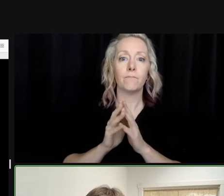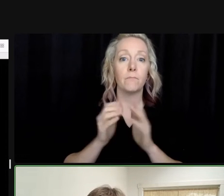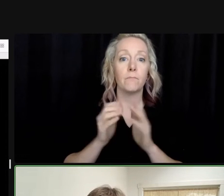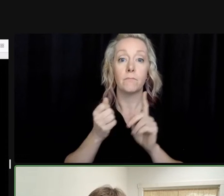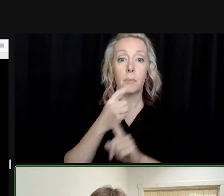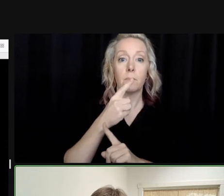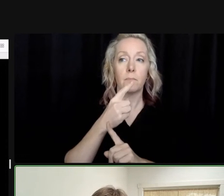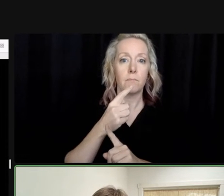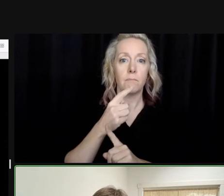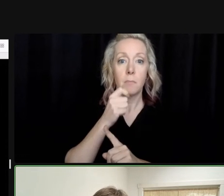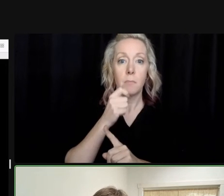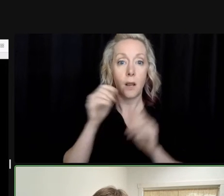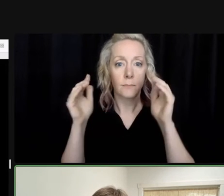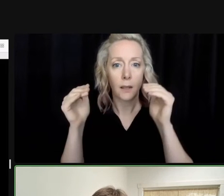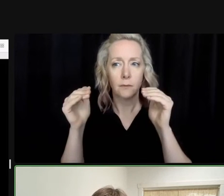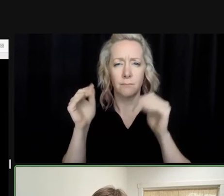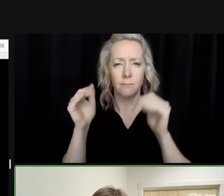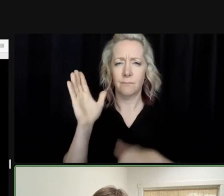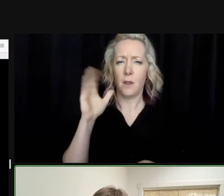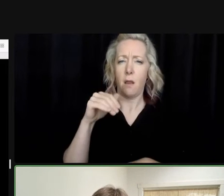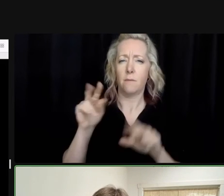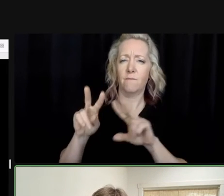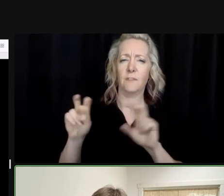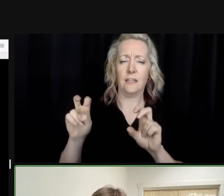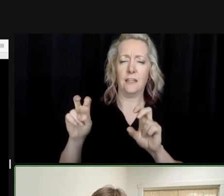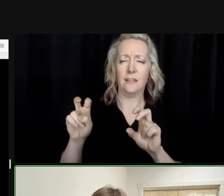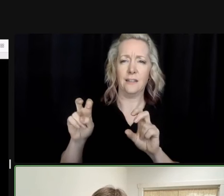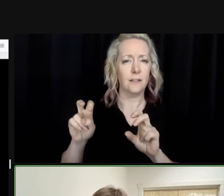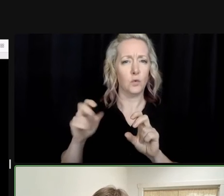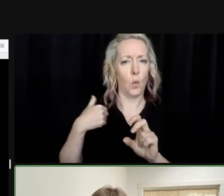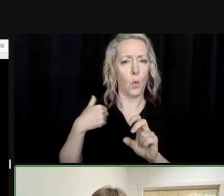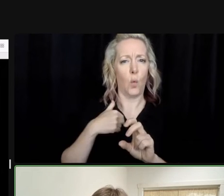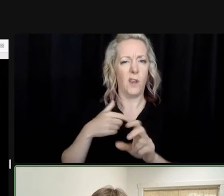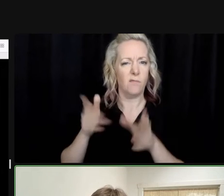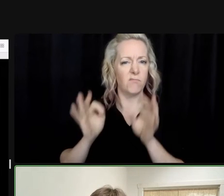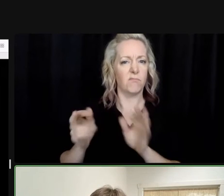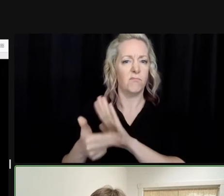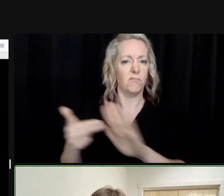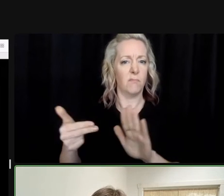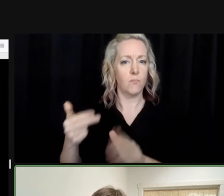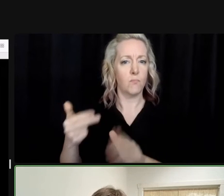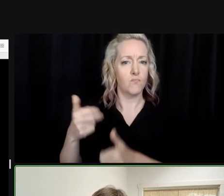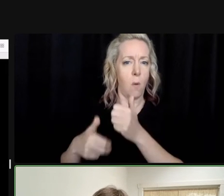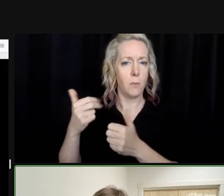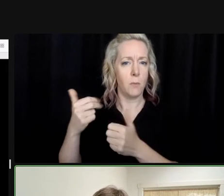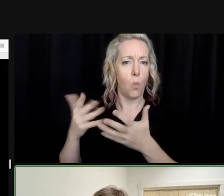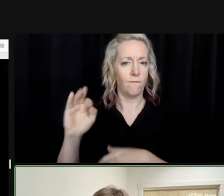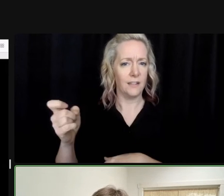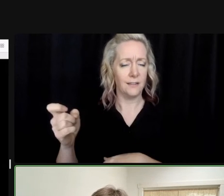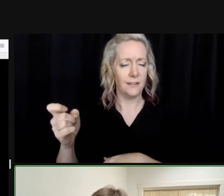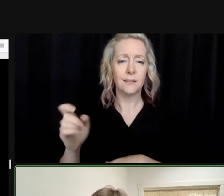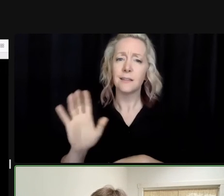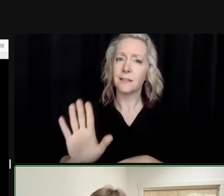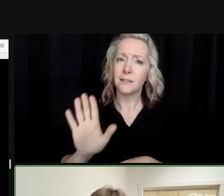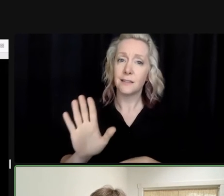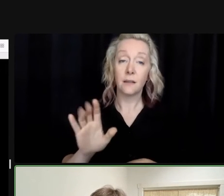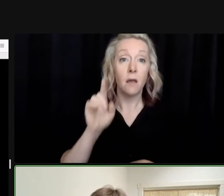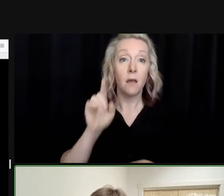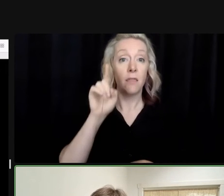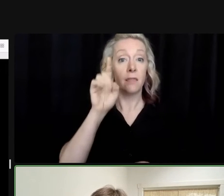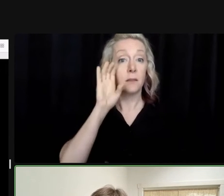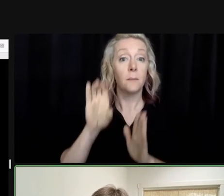or seem unusual to us. So all of a sudden we think that's a problem and we want to kind of fix that. But this is an image